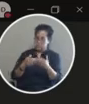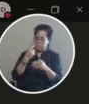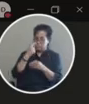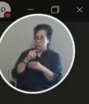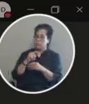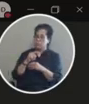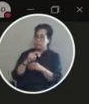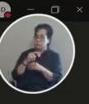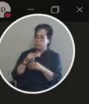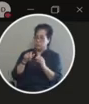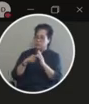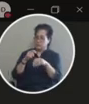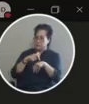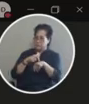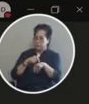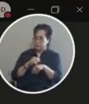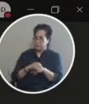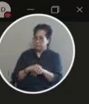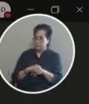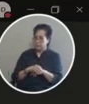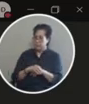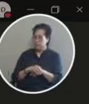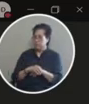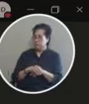an elongated period of time.